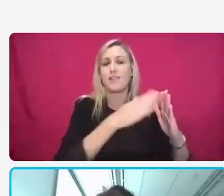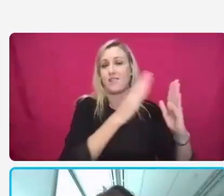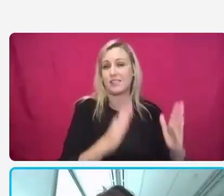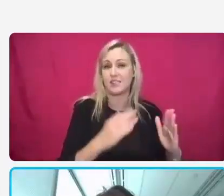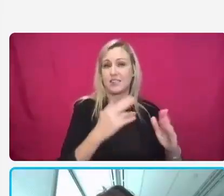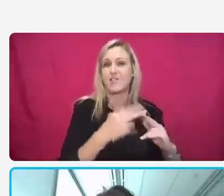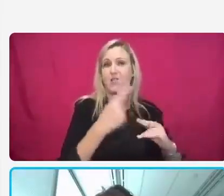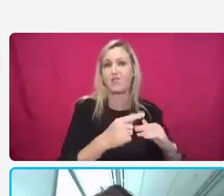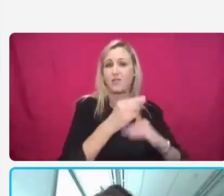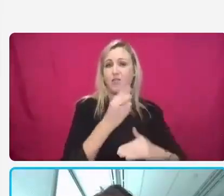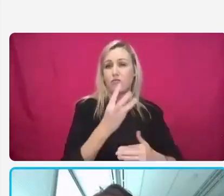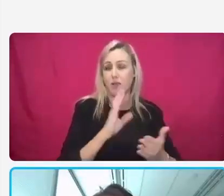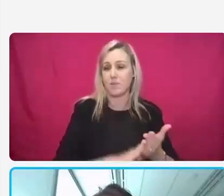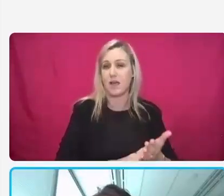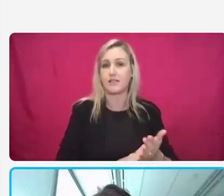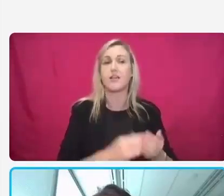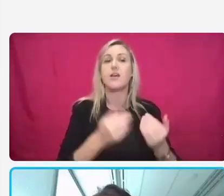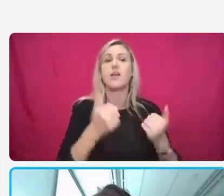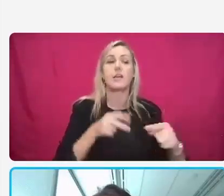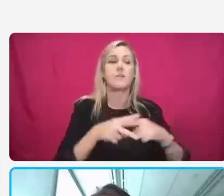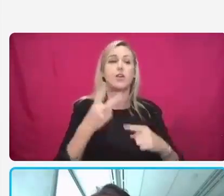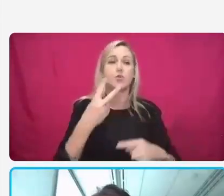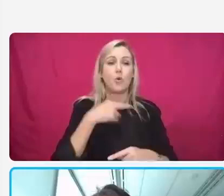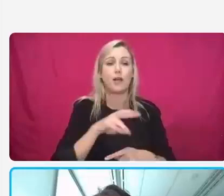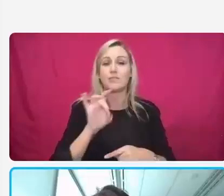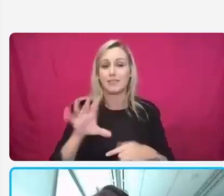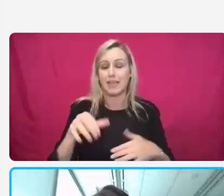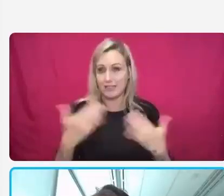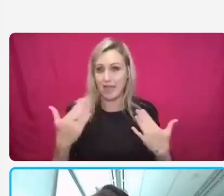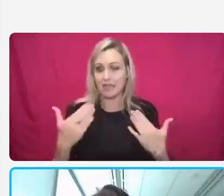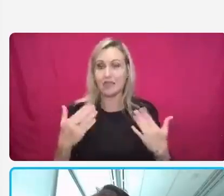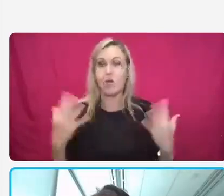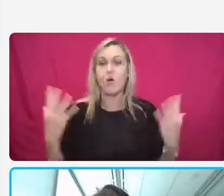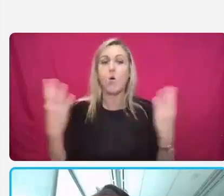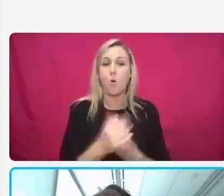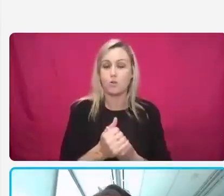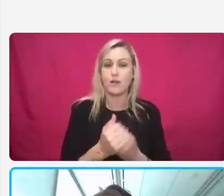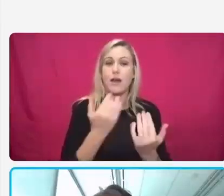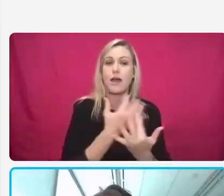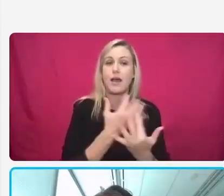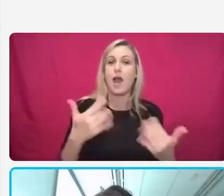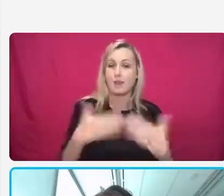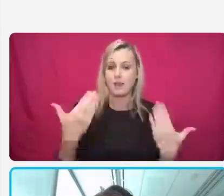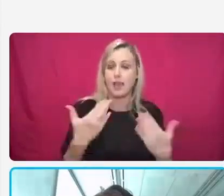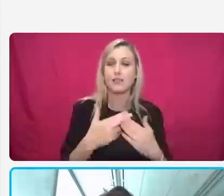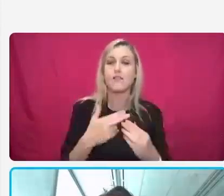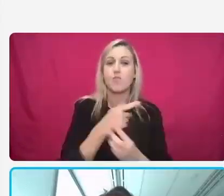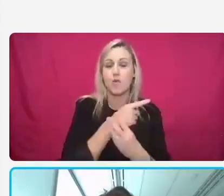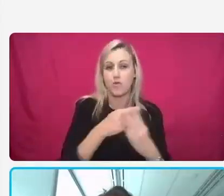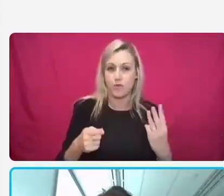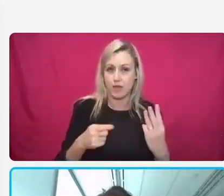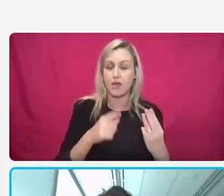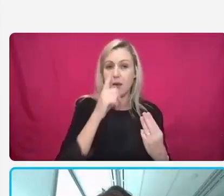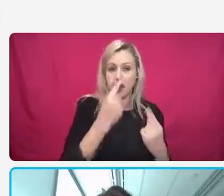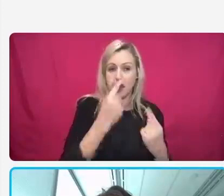quarter. We then divide this by 210 days, which is the total number of days for all three residents, to get a care